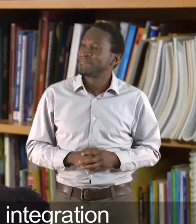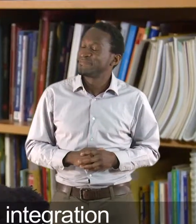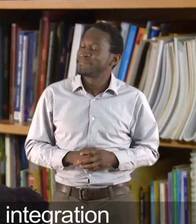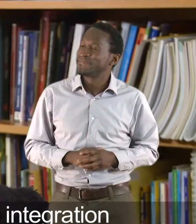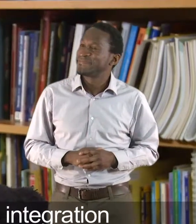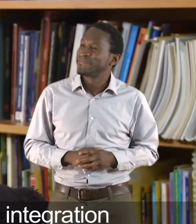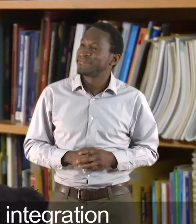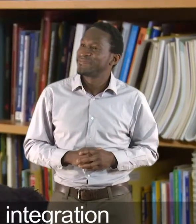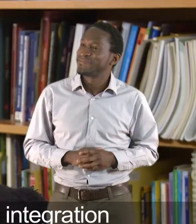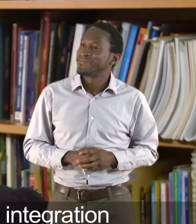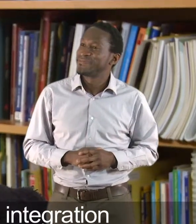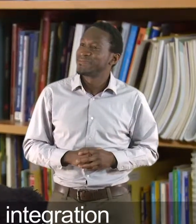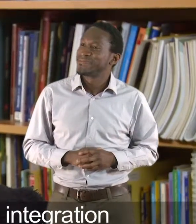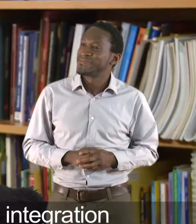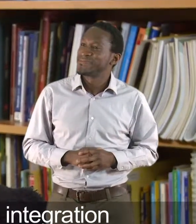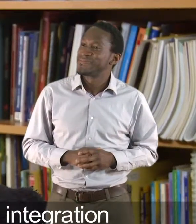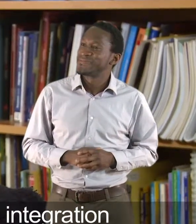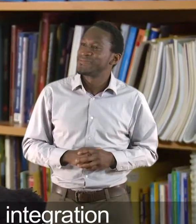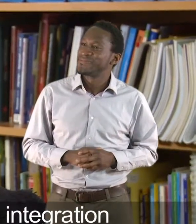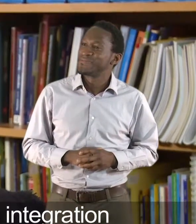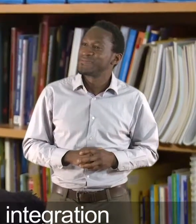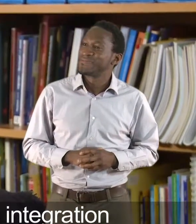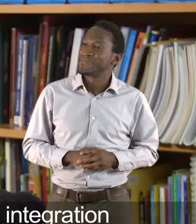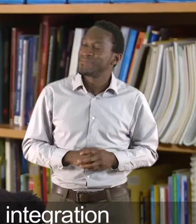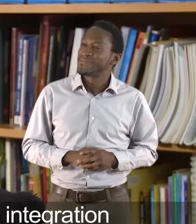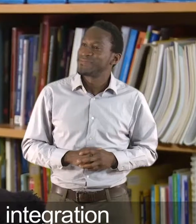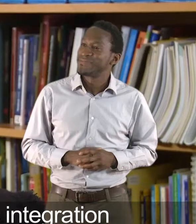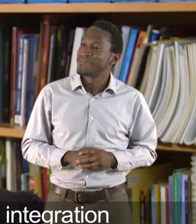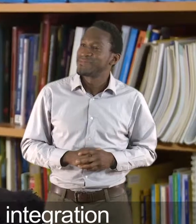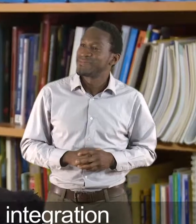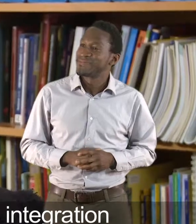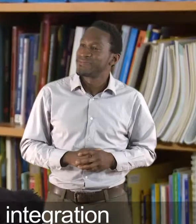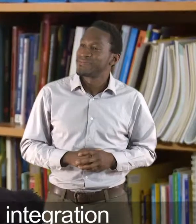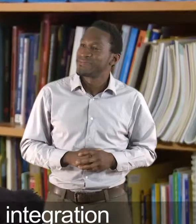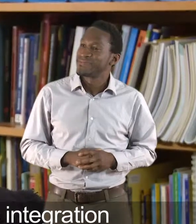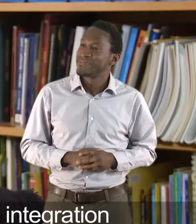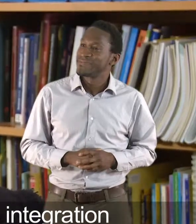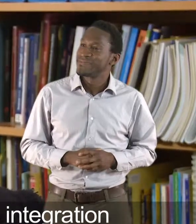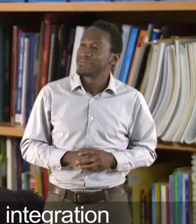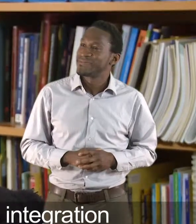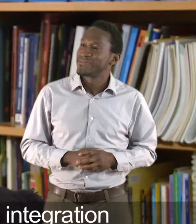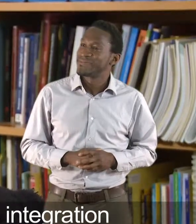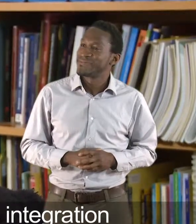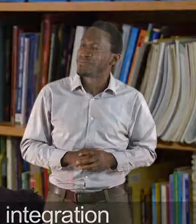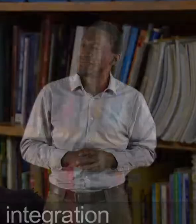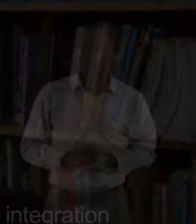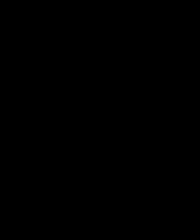it. So it's a bit, we might say it's integration, and integration is an illusion of inclusion, really.